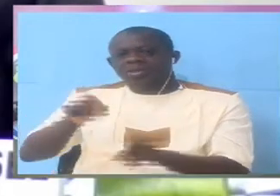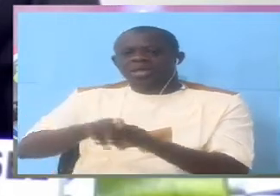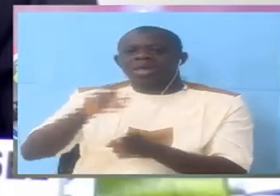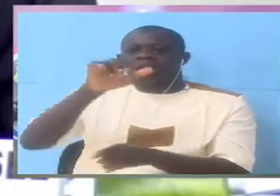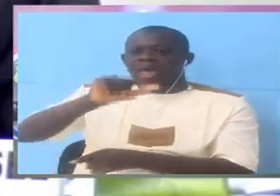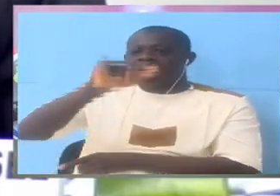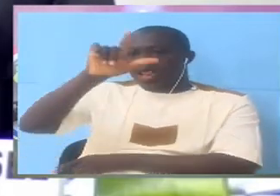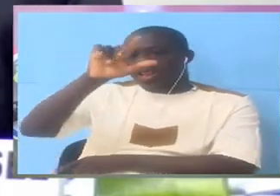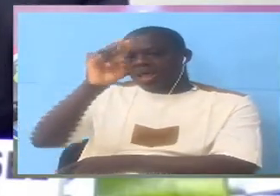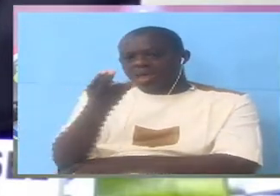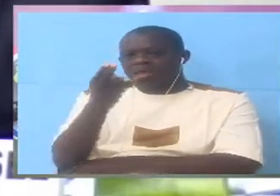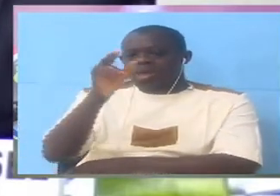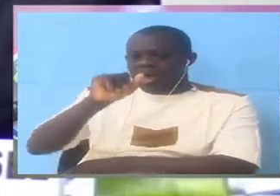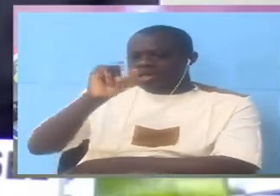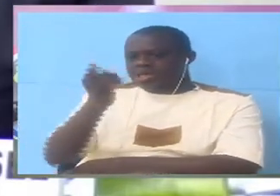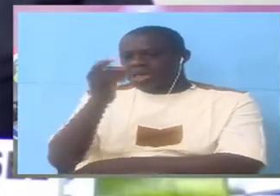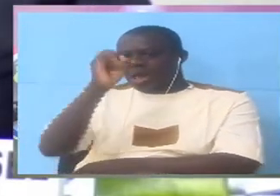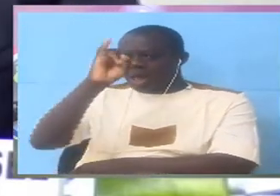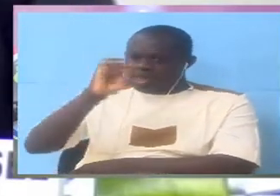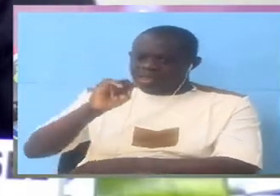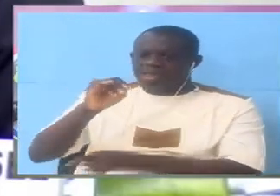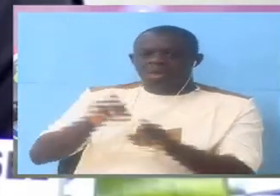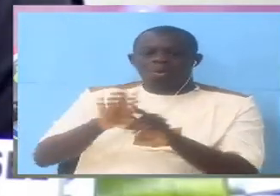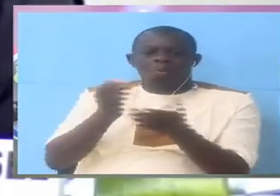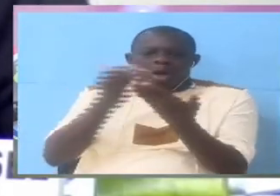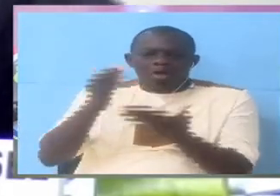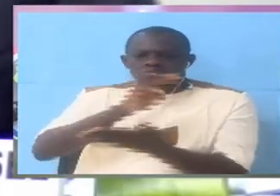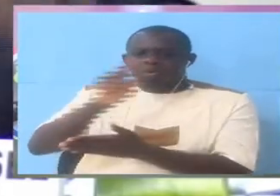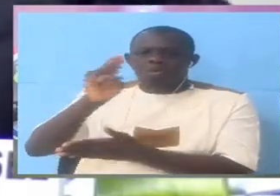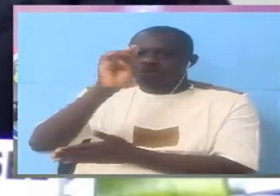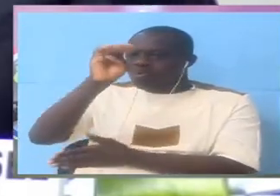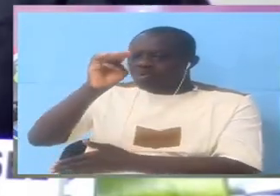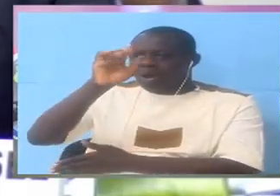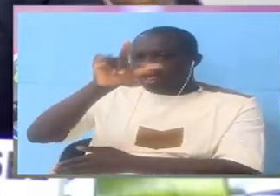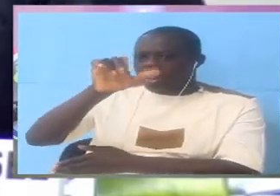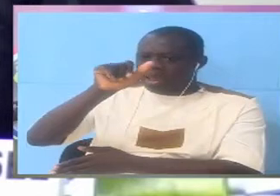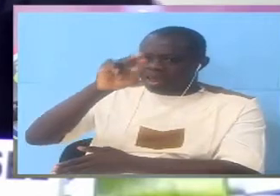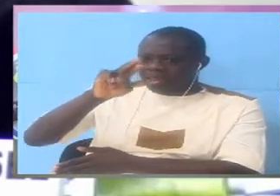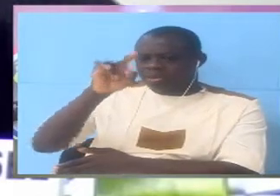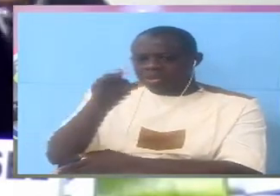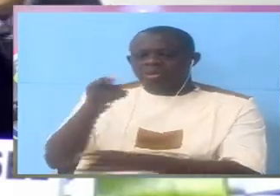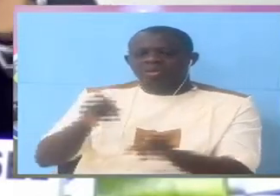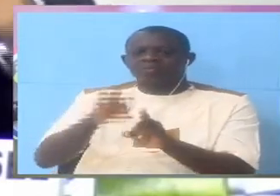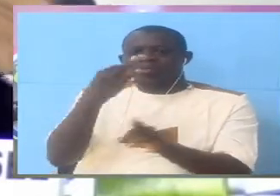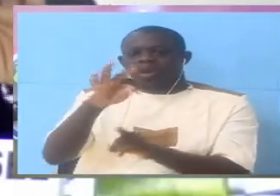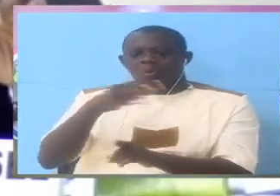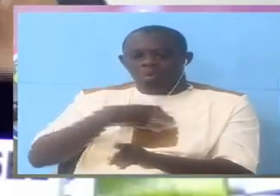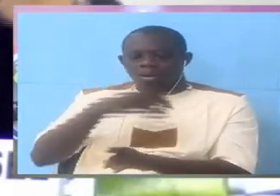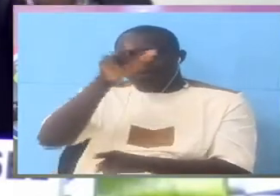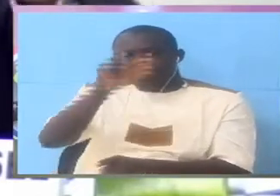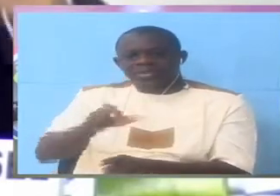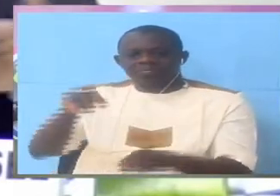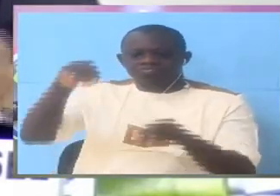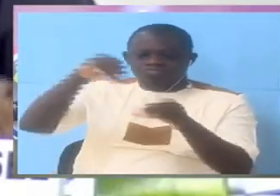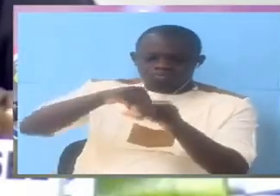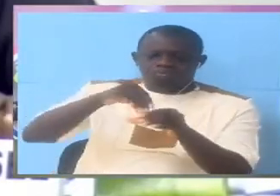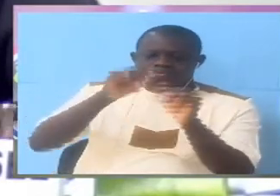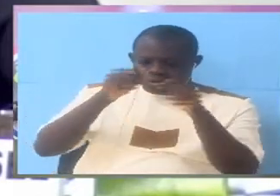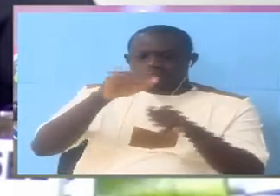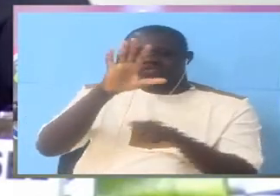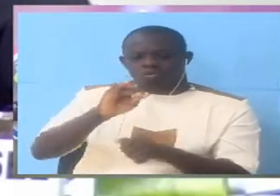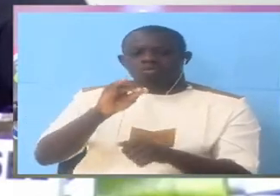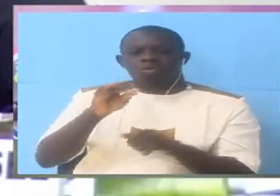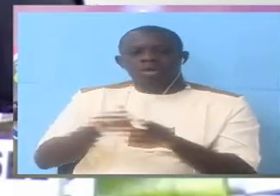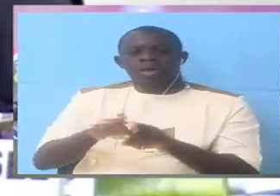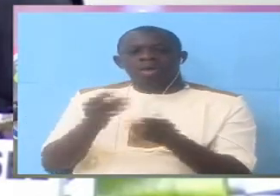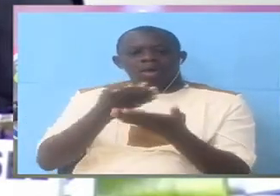Alaji Martin? Why wouldn't they name Langton Montamba? If they wanted to just incriminate people, they would have done that. It